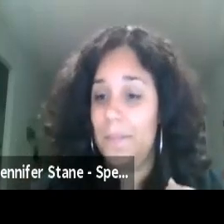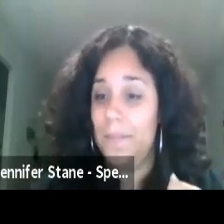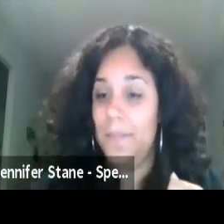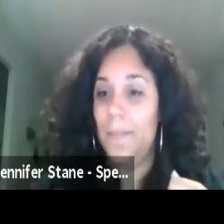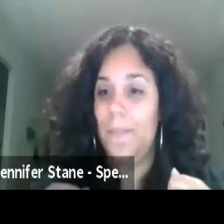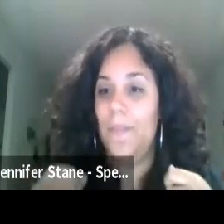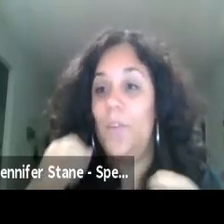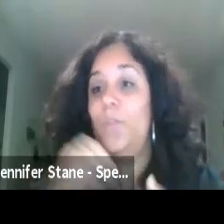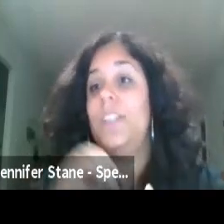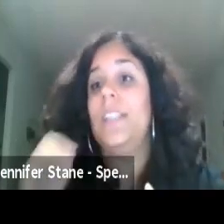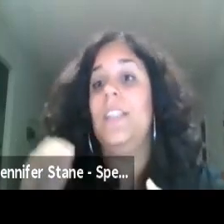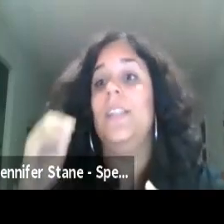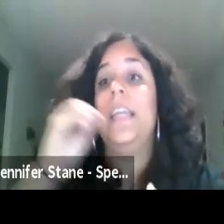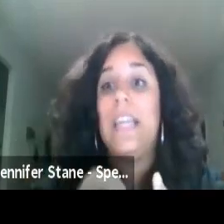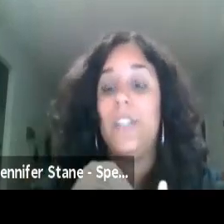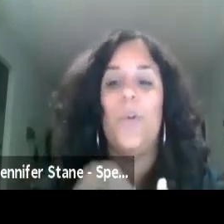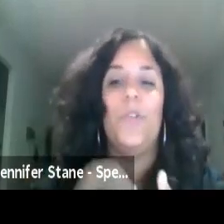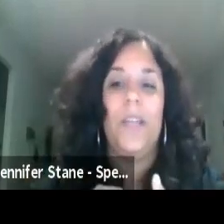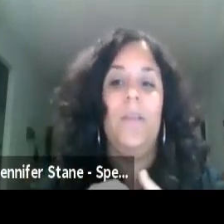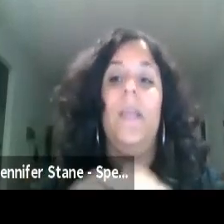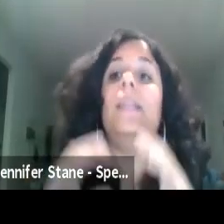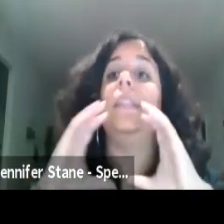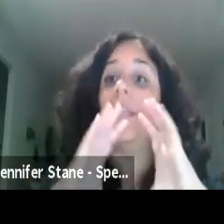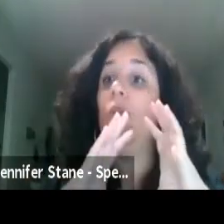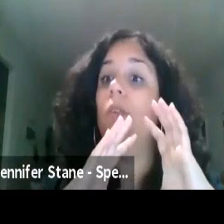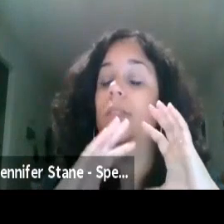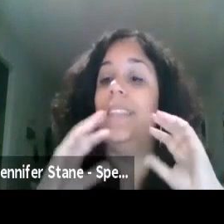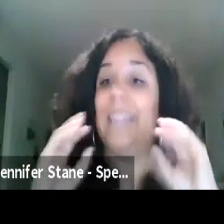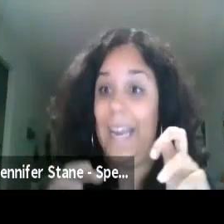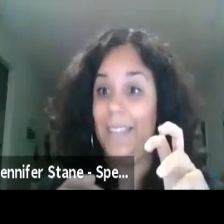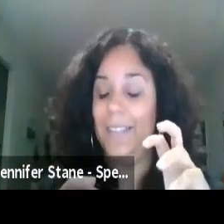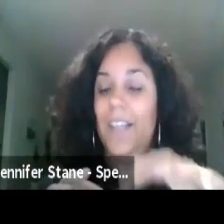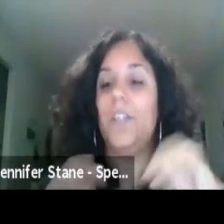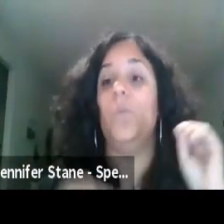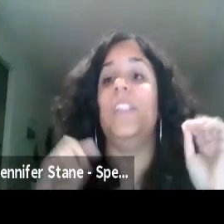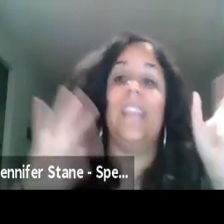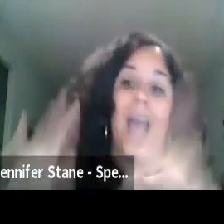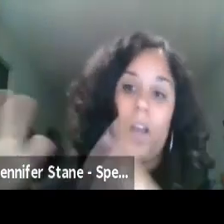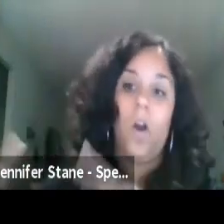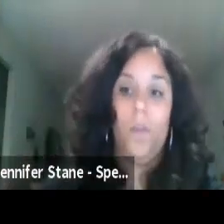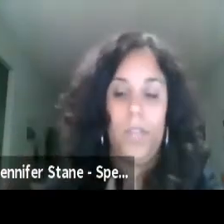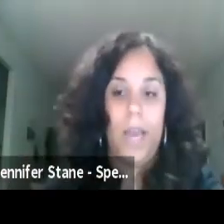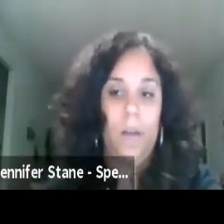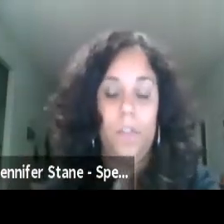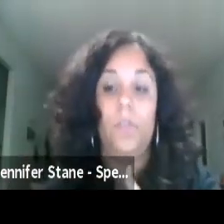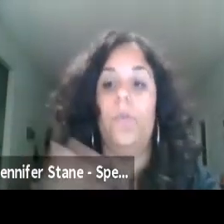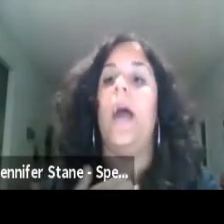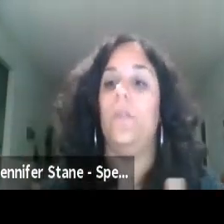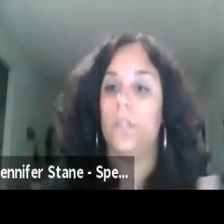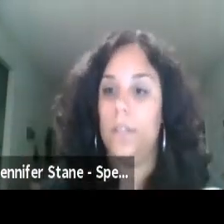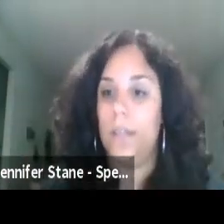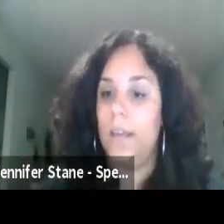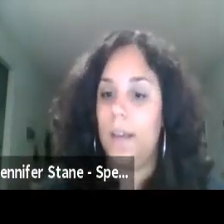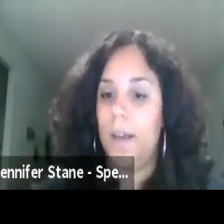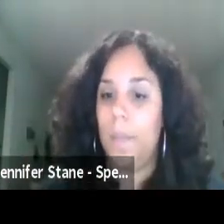them. You just need to eat or drink them in a single setting. Don't snack on those items